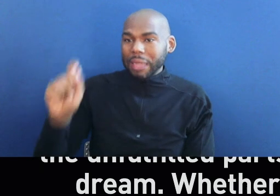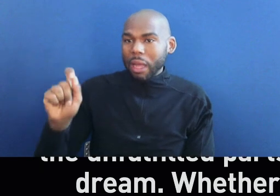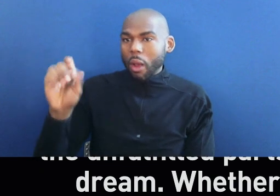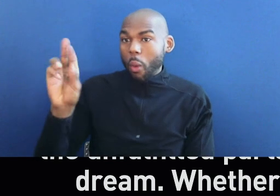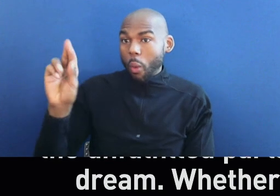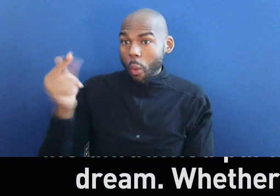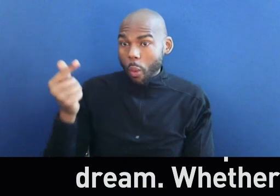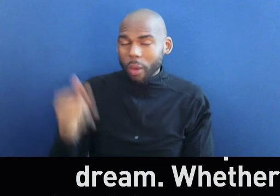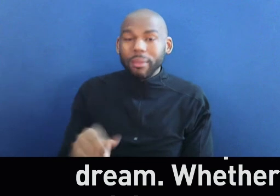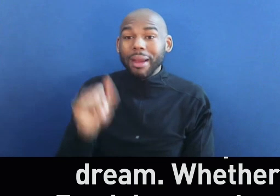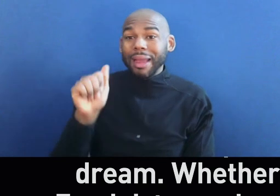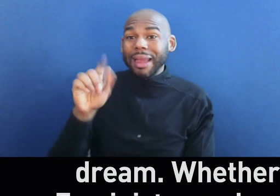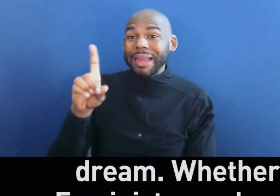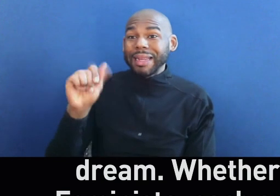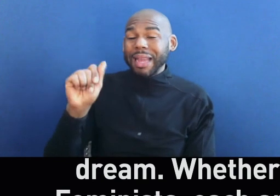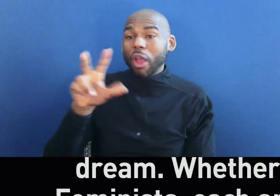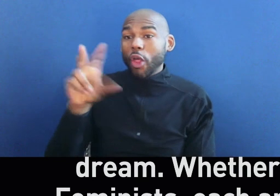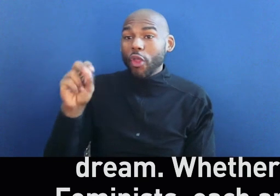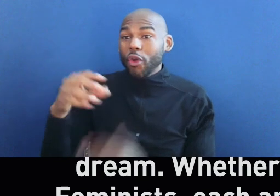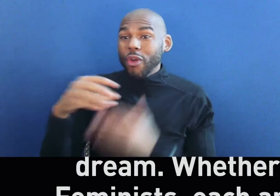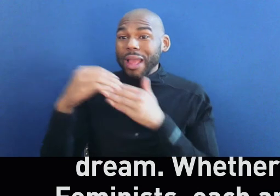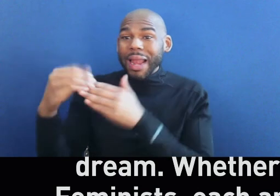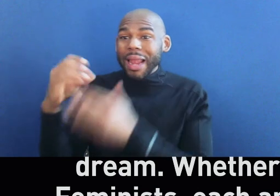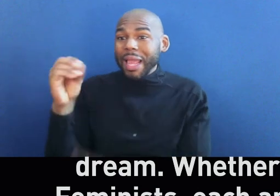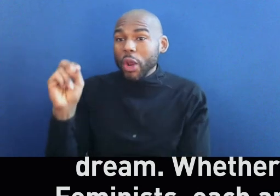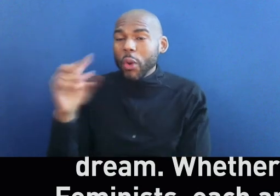On and In-Deem productions that have reached over